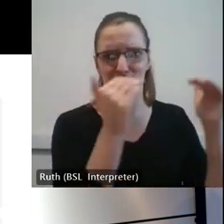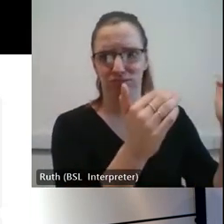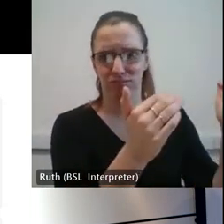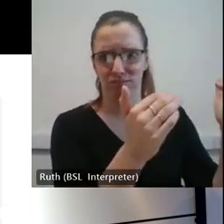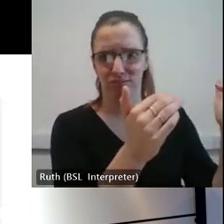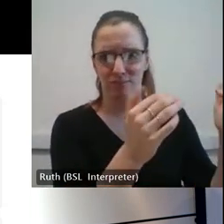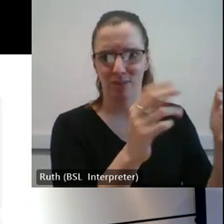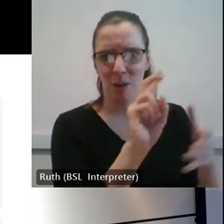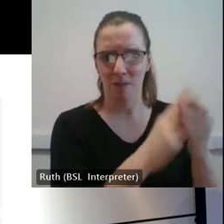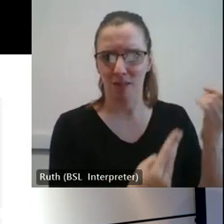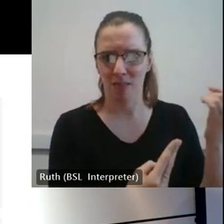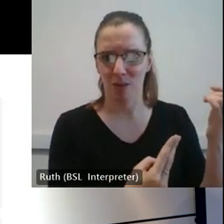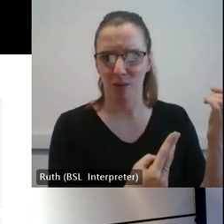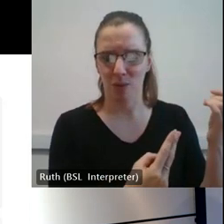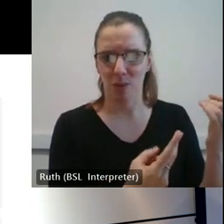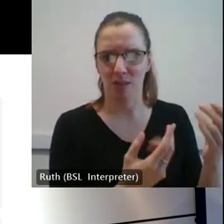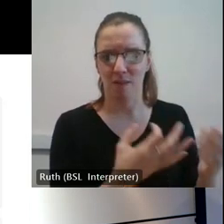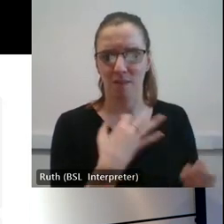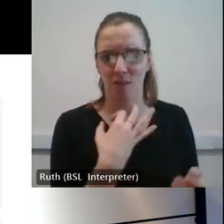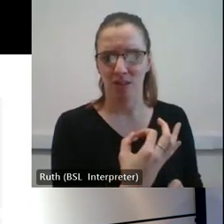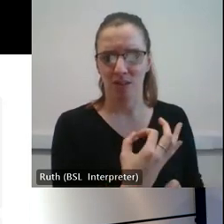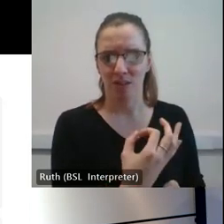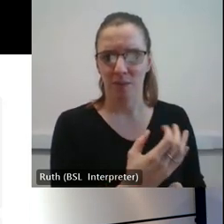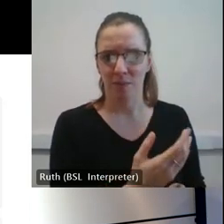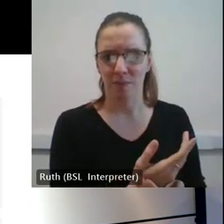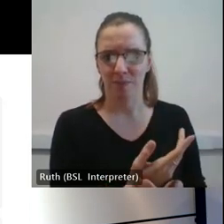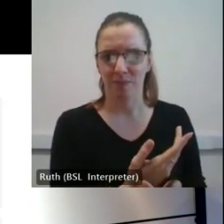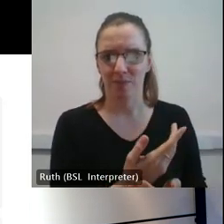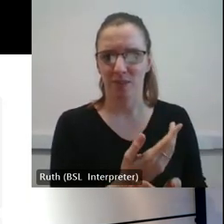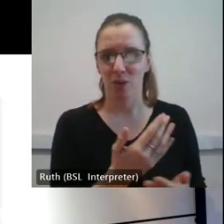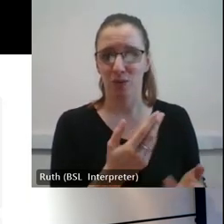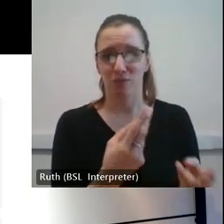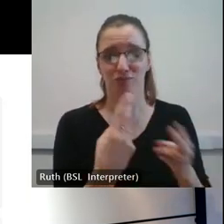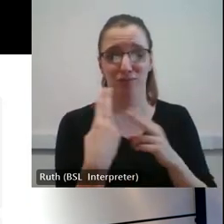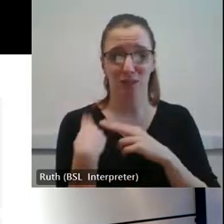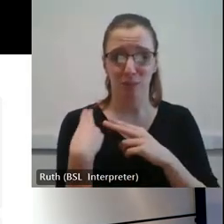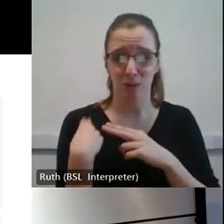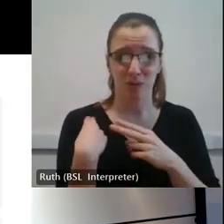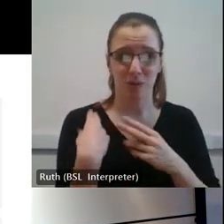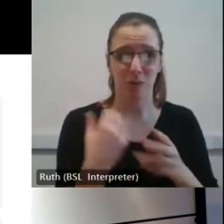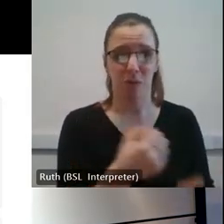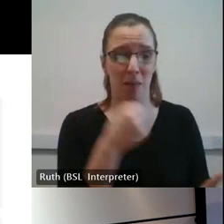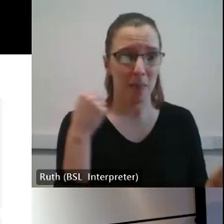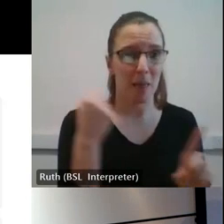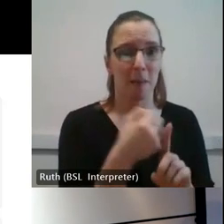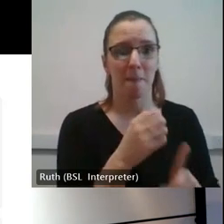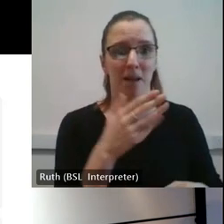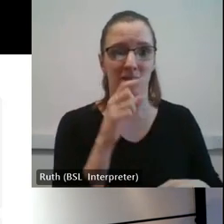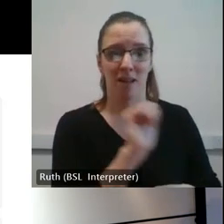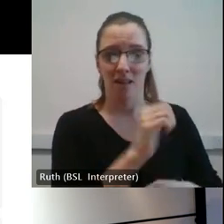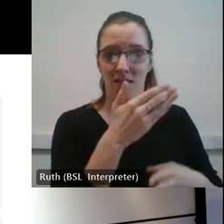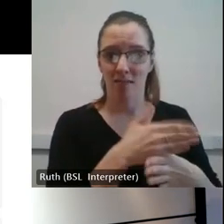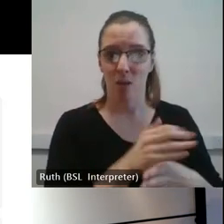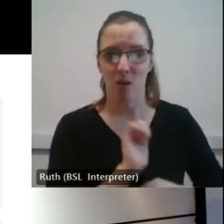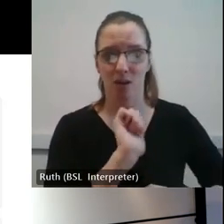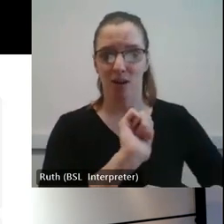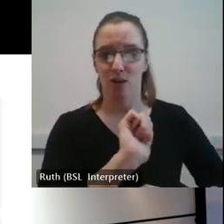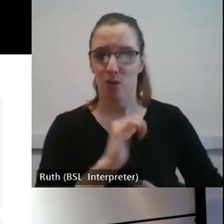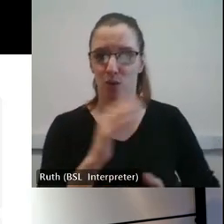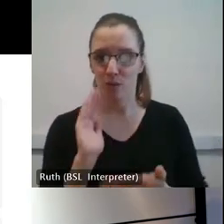multilingual volunteer, who is very resourceful, and you can see the impact of what they're doing in your services